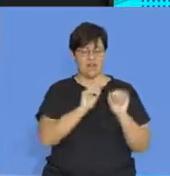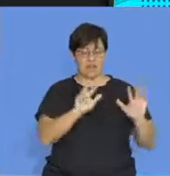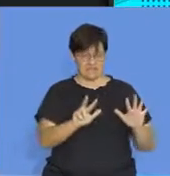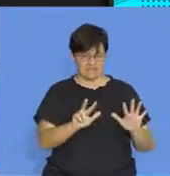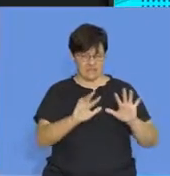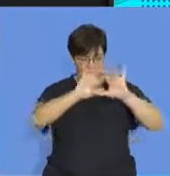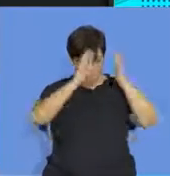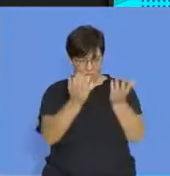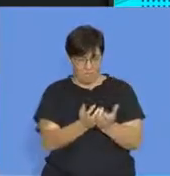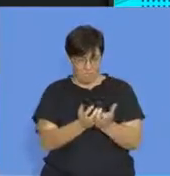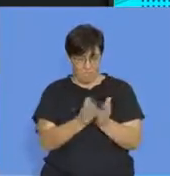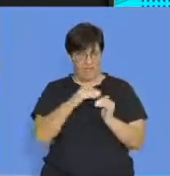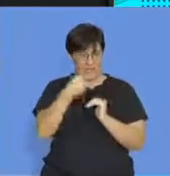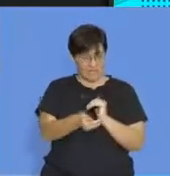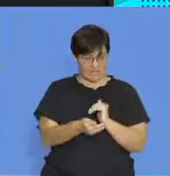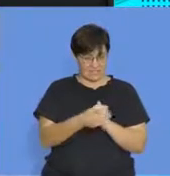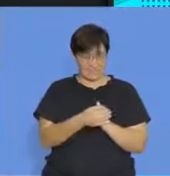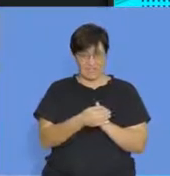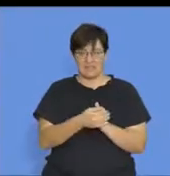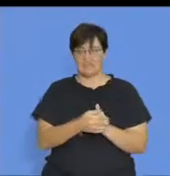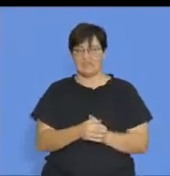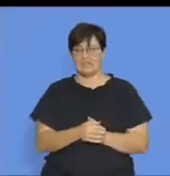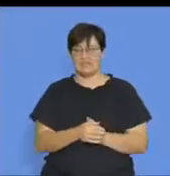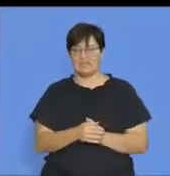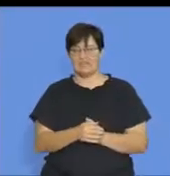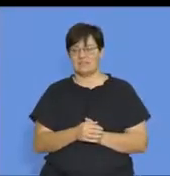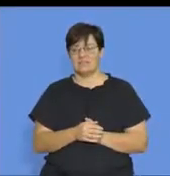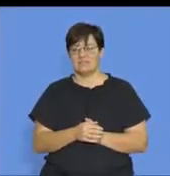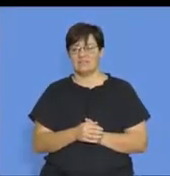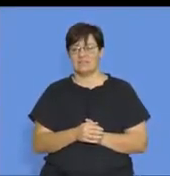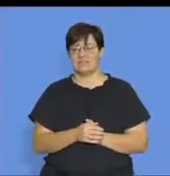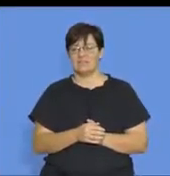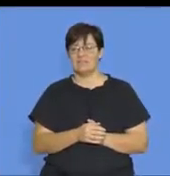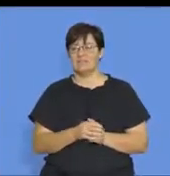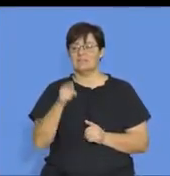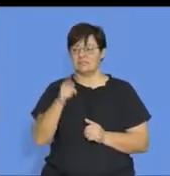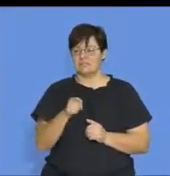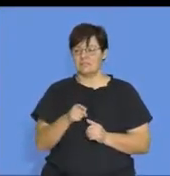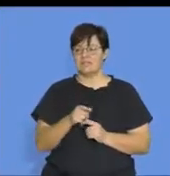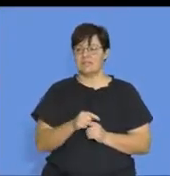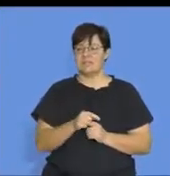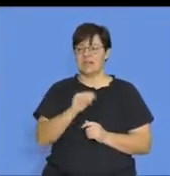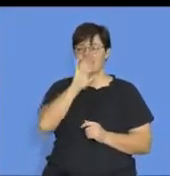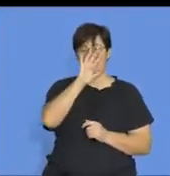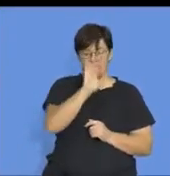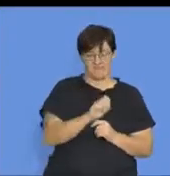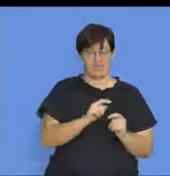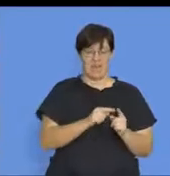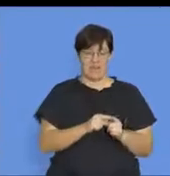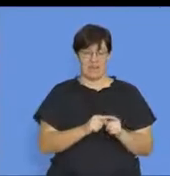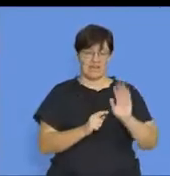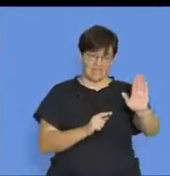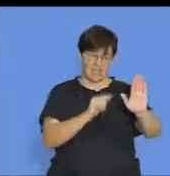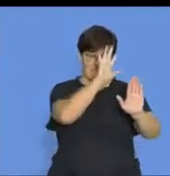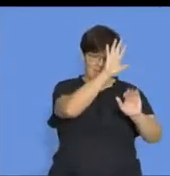the remaining profit, the entire remaining profit. Craig will get 5/8, while Candace, 3/8.